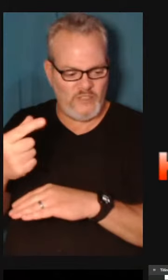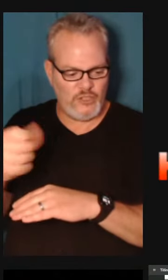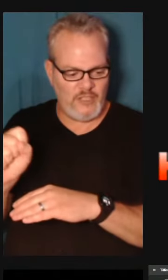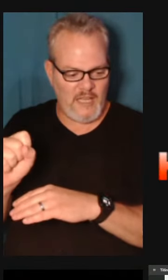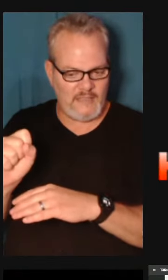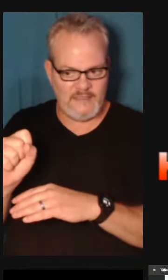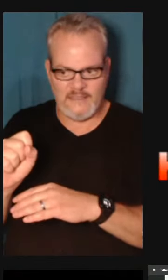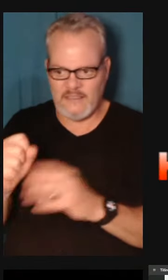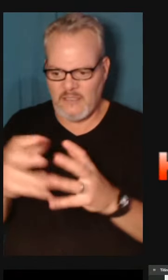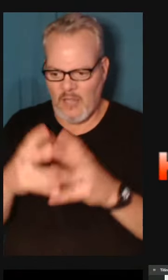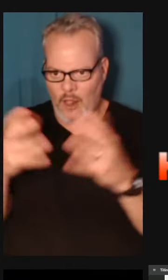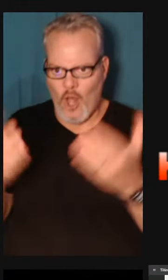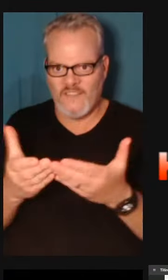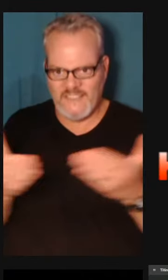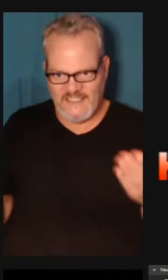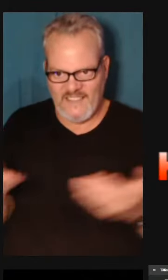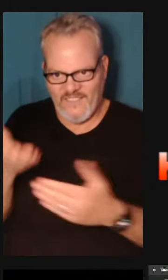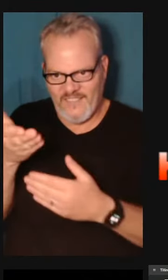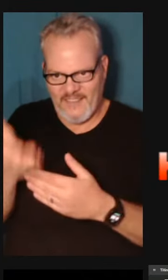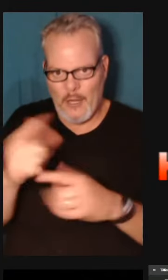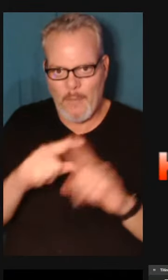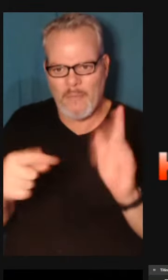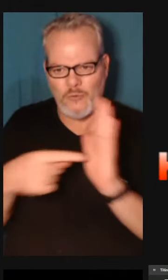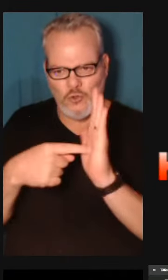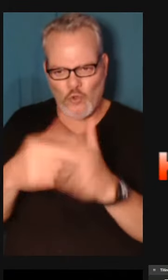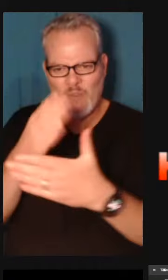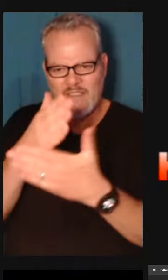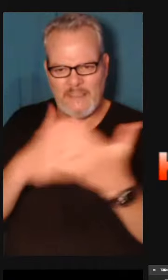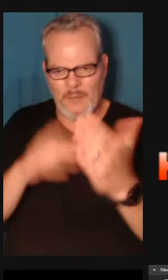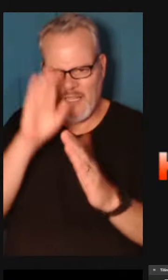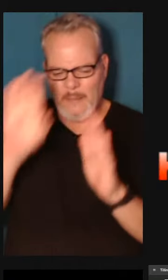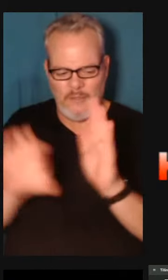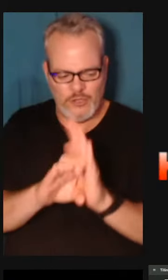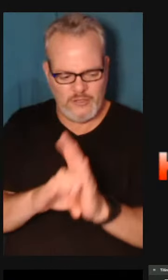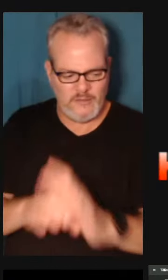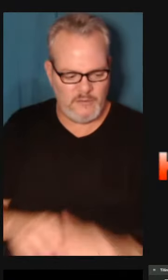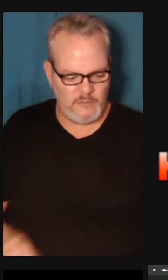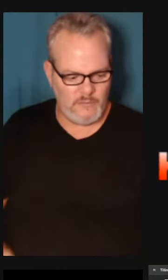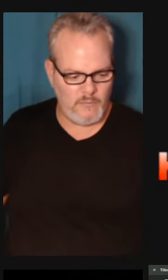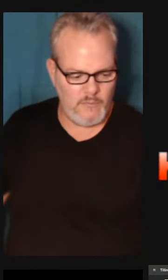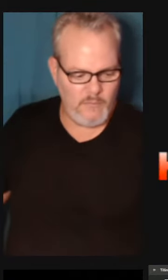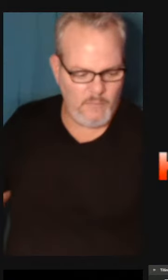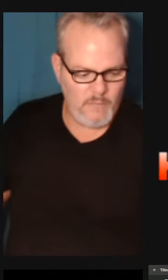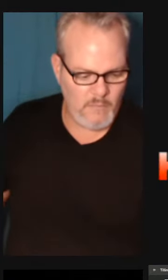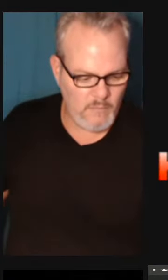stuff in here, but I thought I would just show you guys some of the images at the very least.